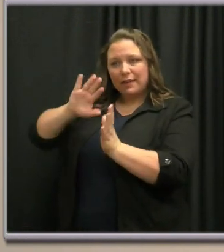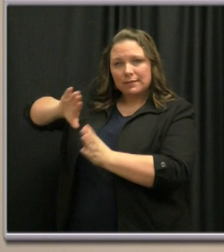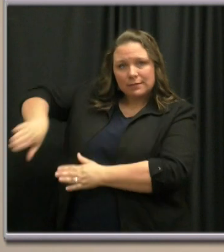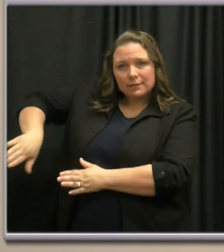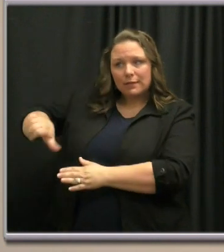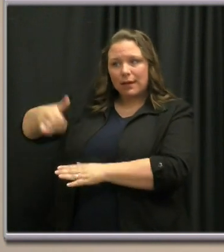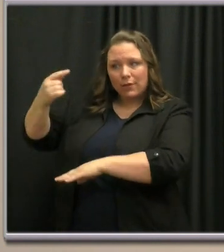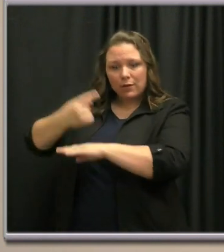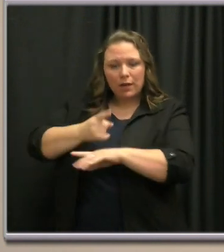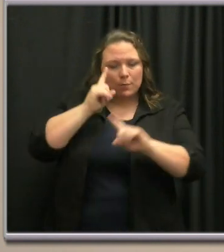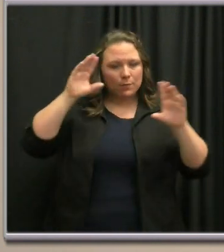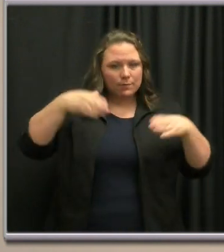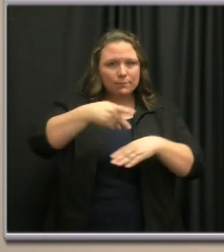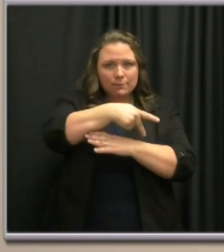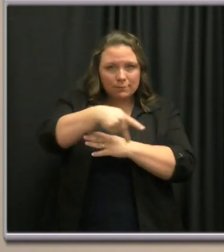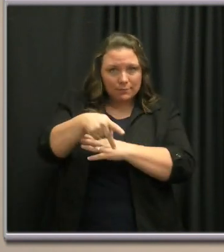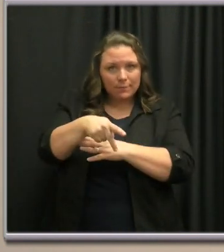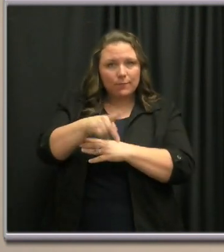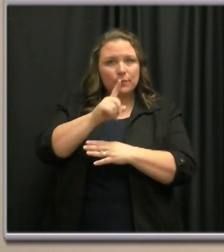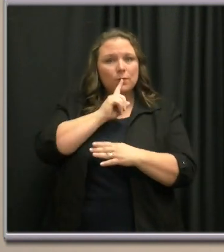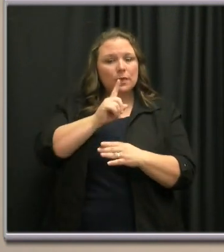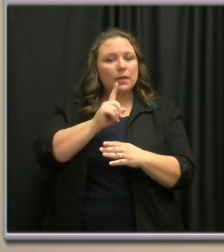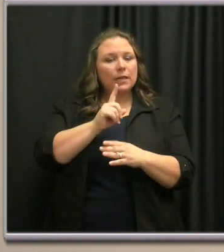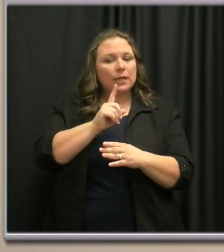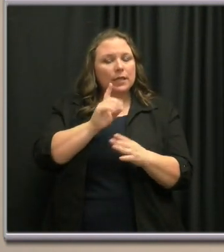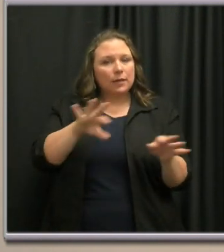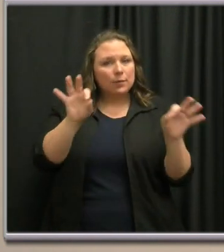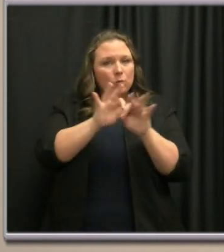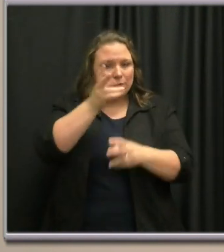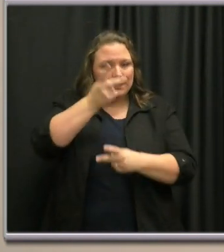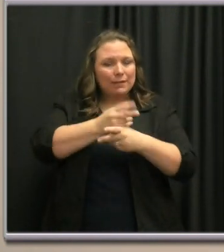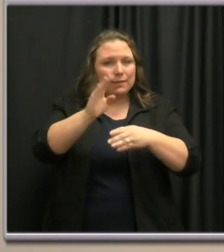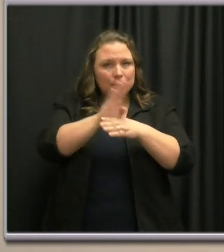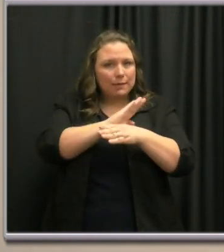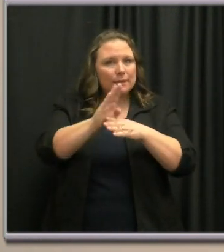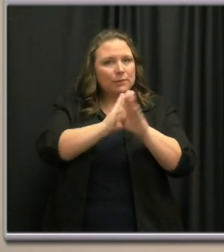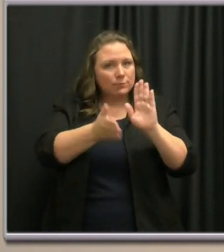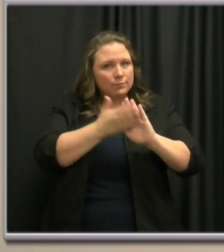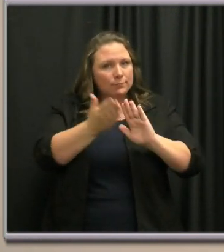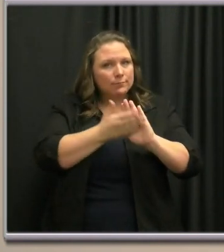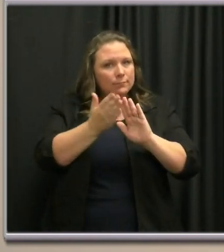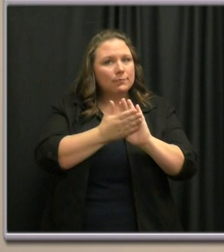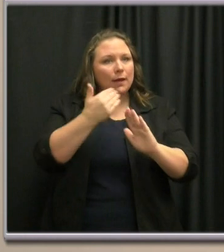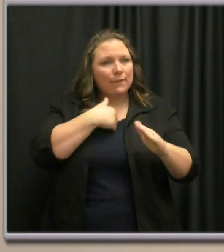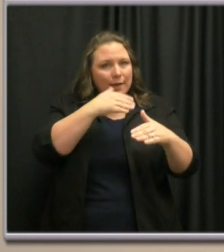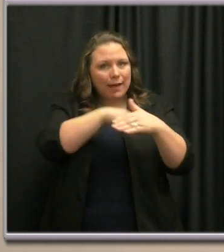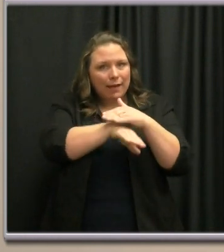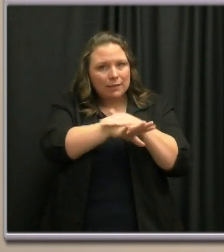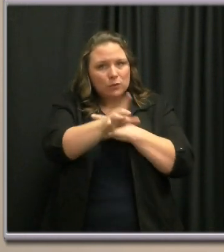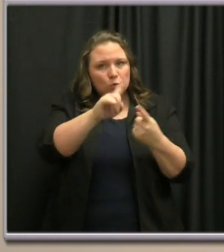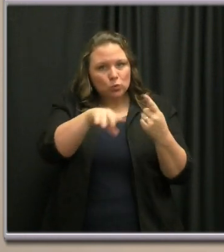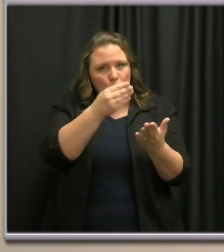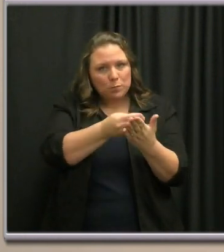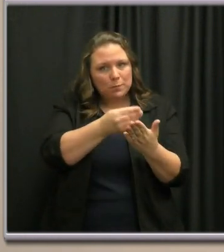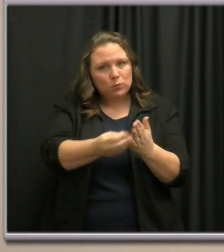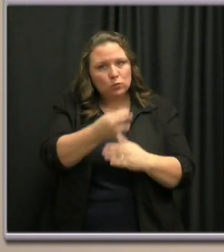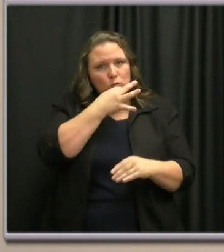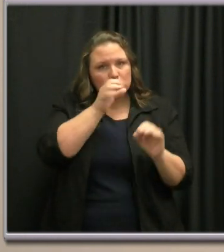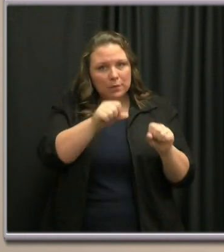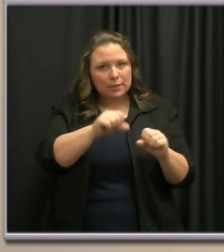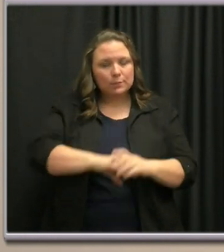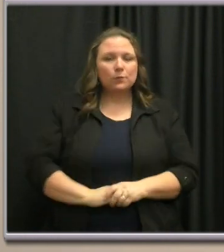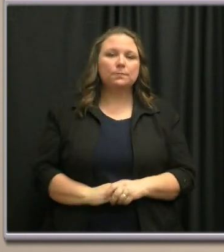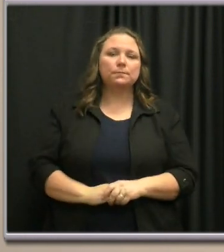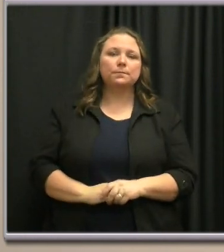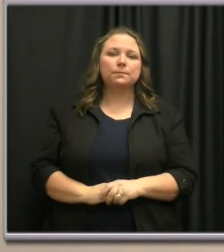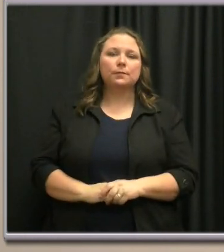day. Everything is important, but we've got to keep businesses getting access to these funds. I was asked to talk